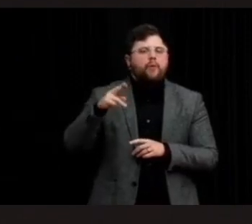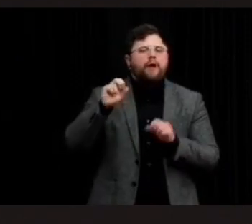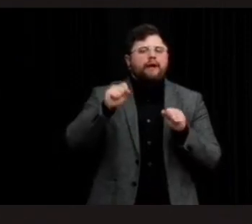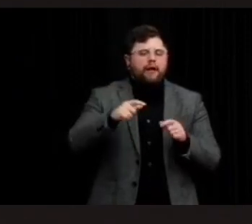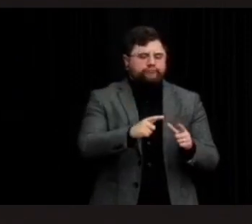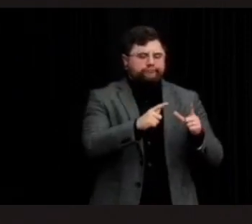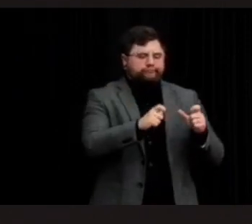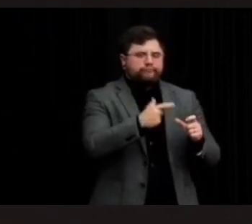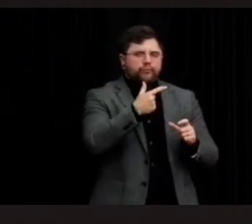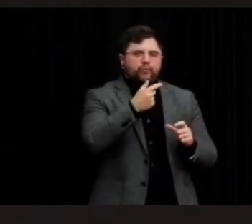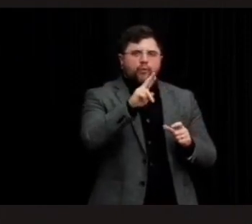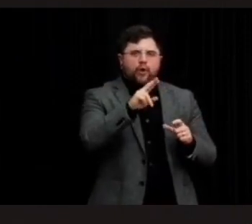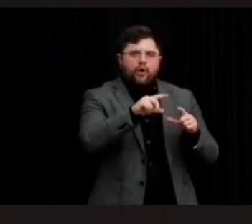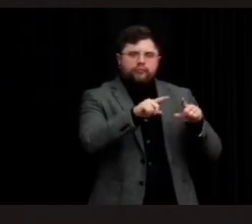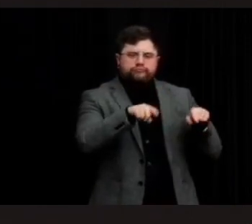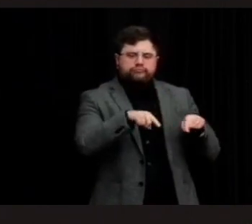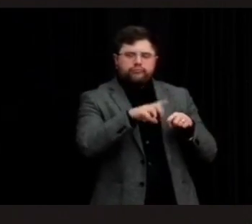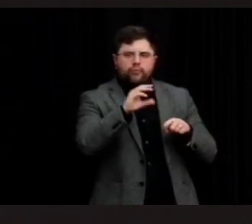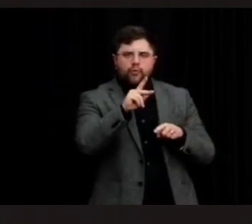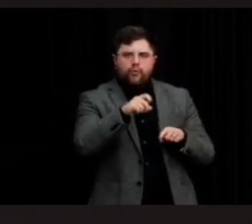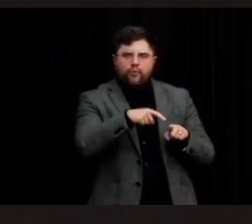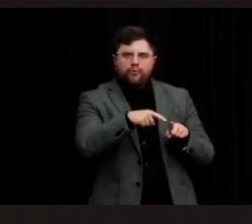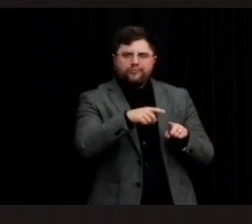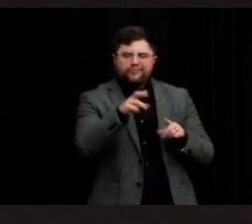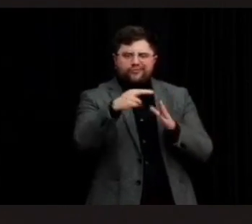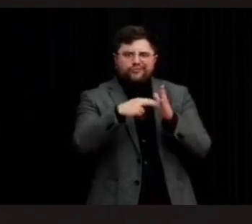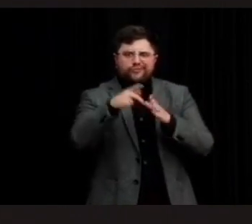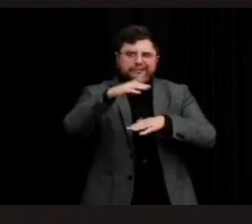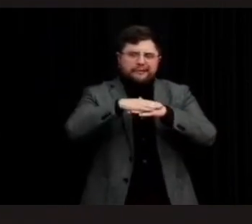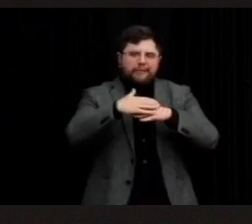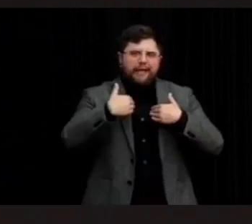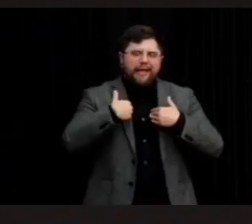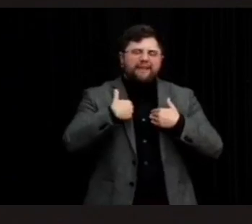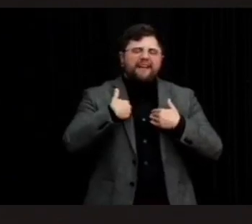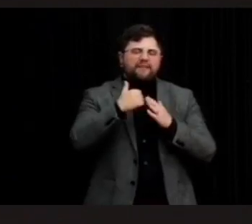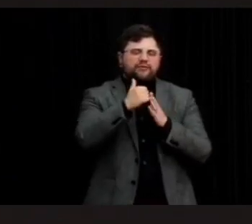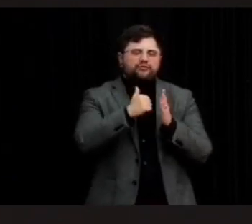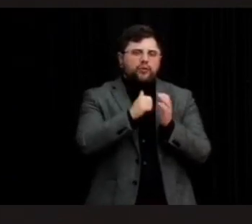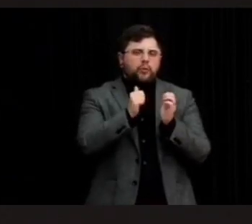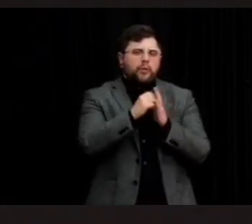at the registration tables to find the agenda online.